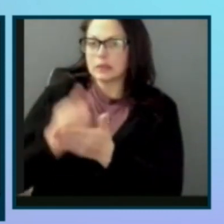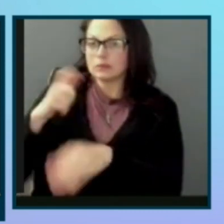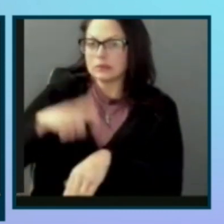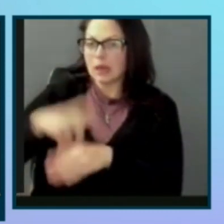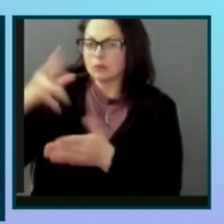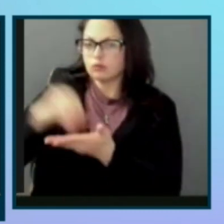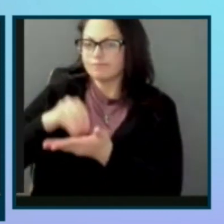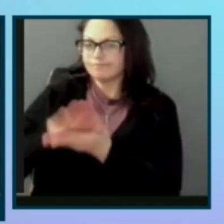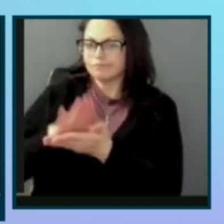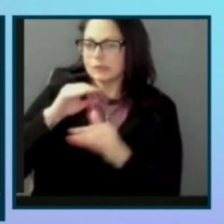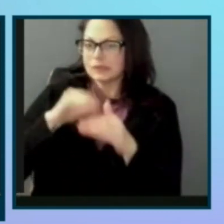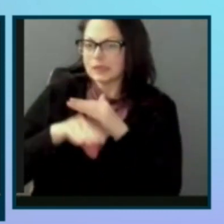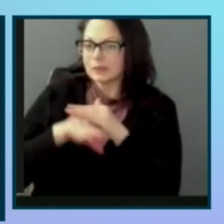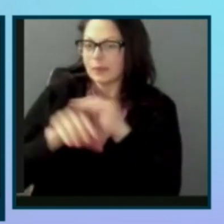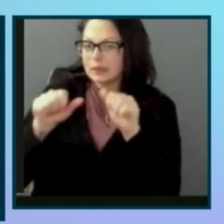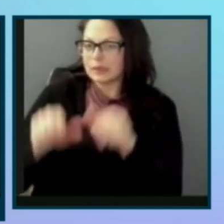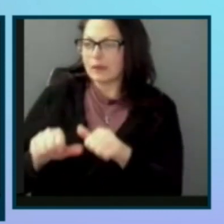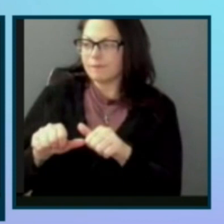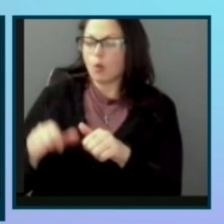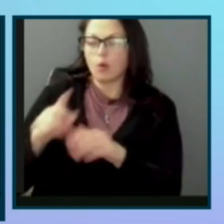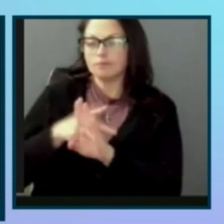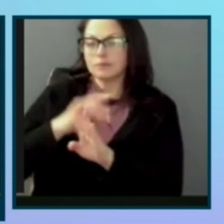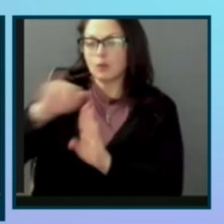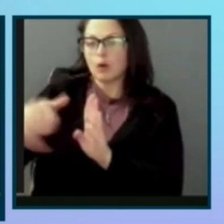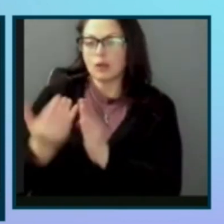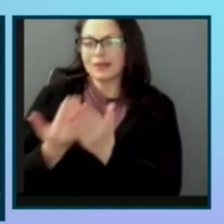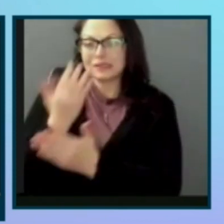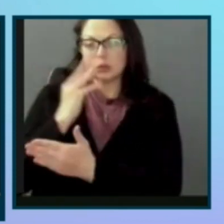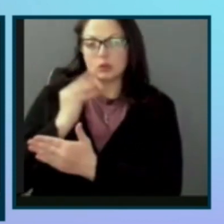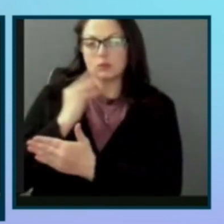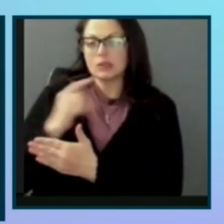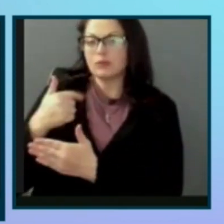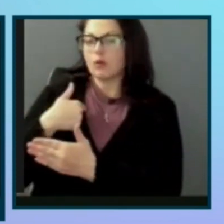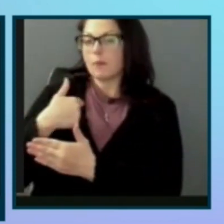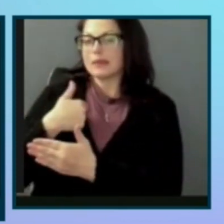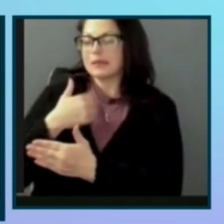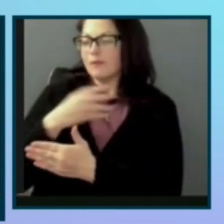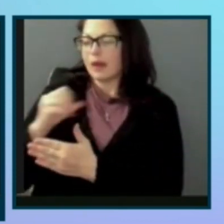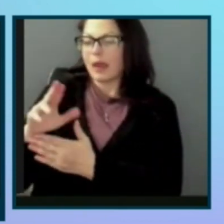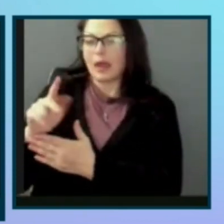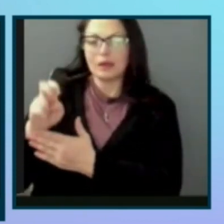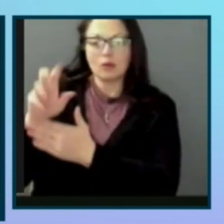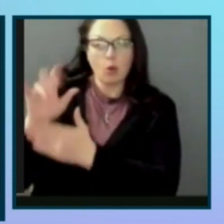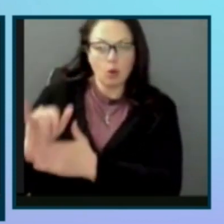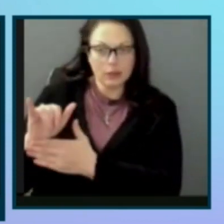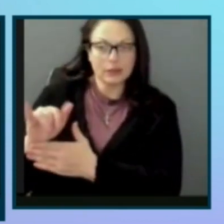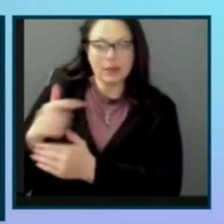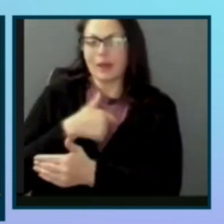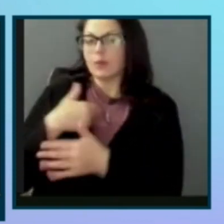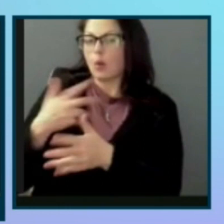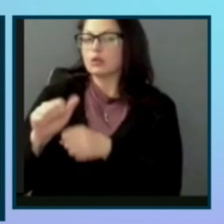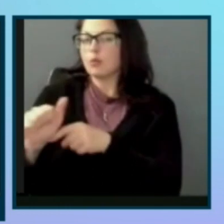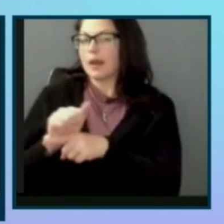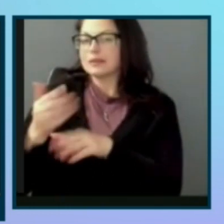project. And then in addition, this was a new experience for Courtney and I. And so we wanted to practice before we put it in front of participants so that